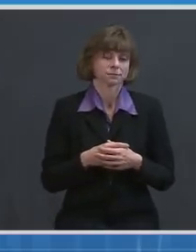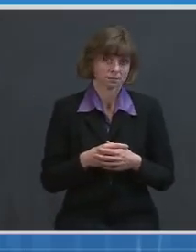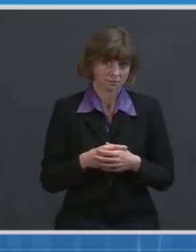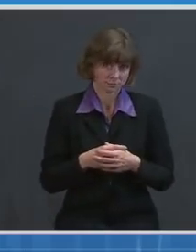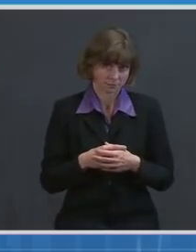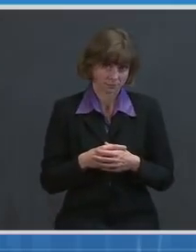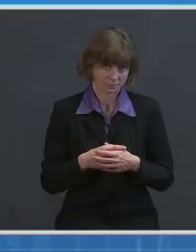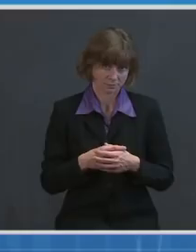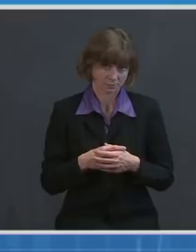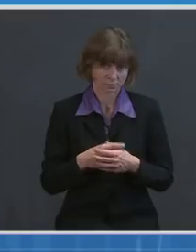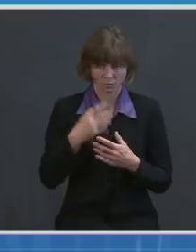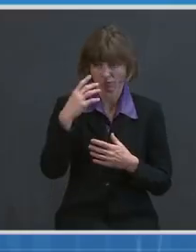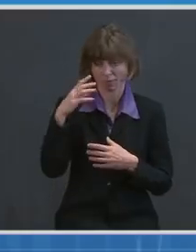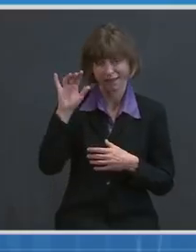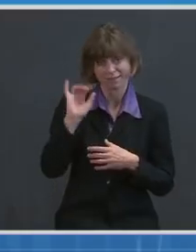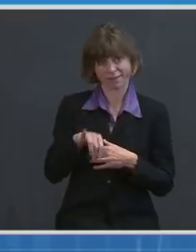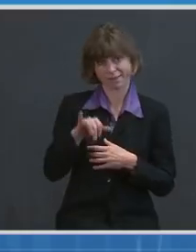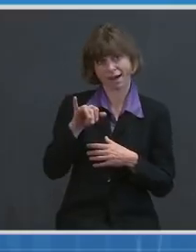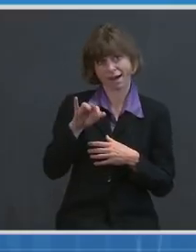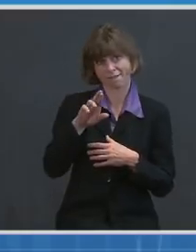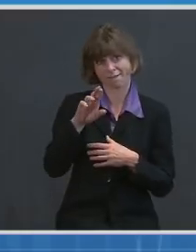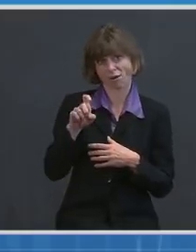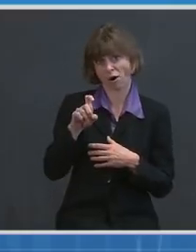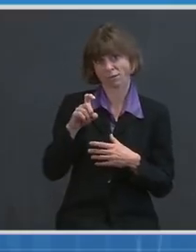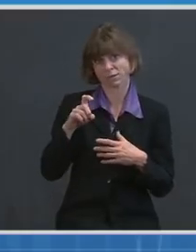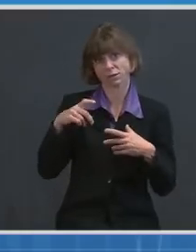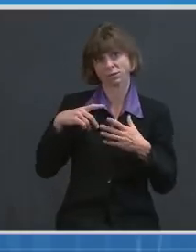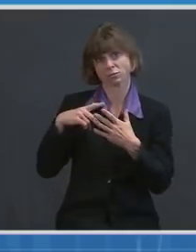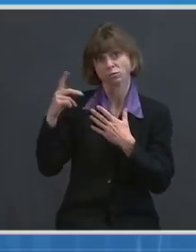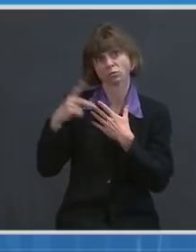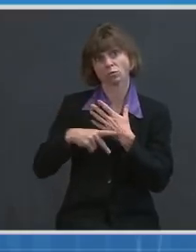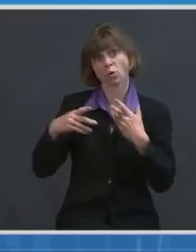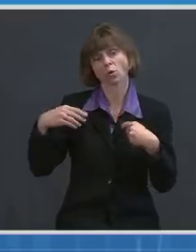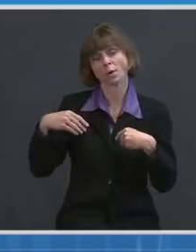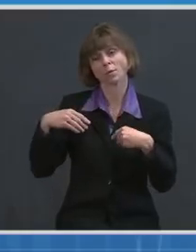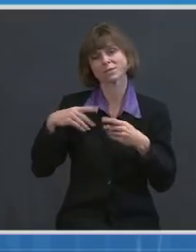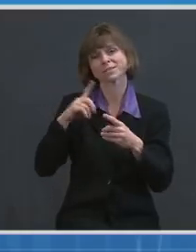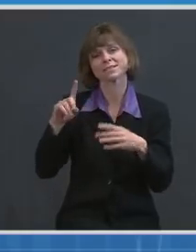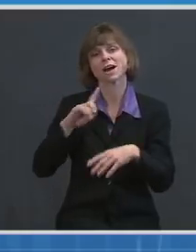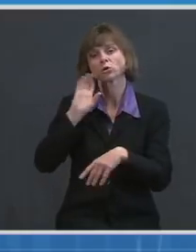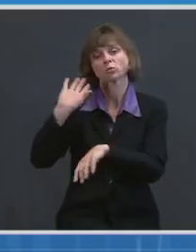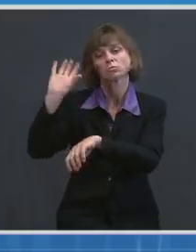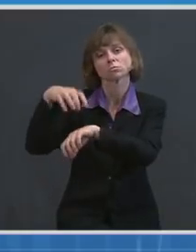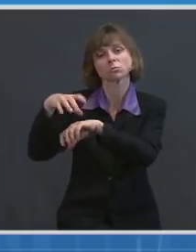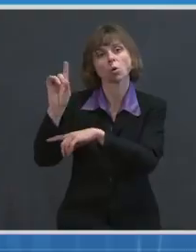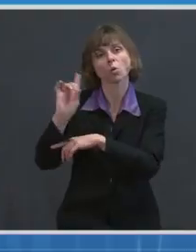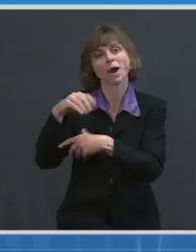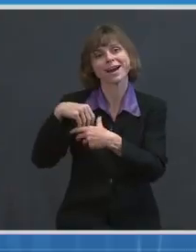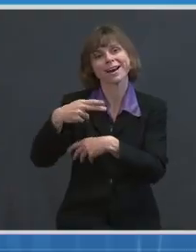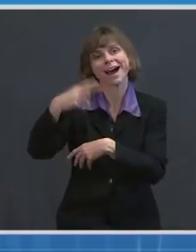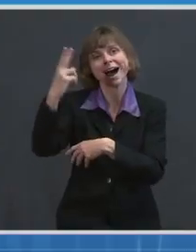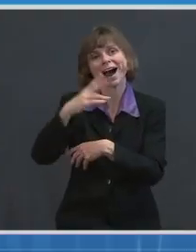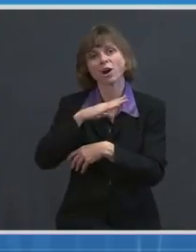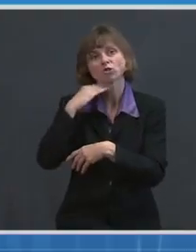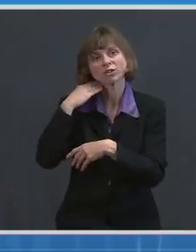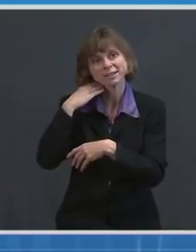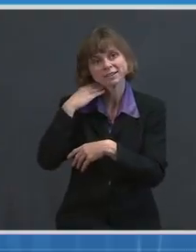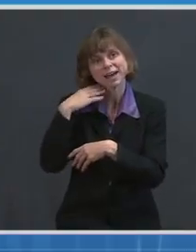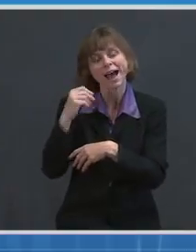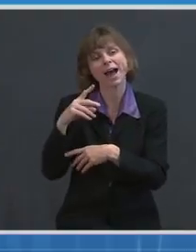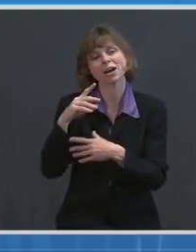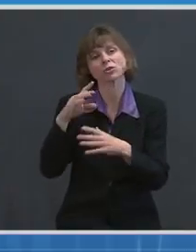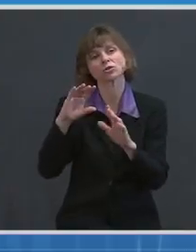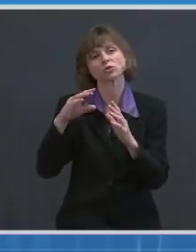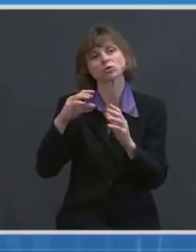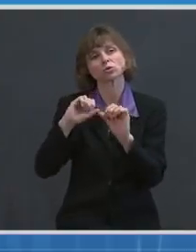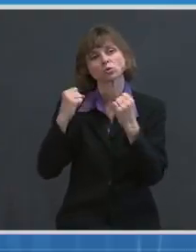program to ensure that 1/3 of the pharmacy sites were placed in communities with higher scores on the CDC Social Vulnerability Index.